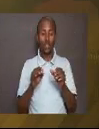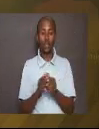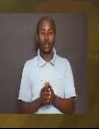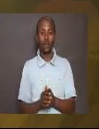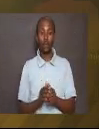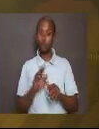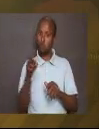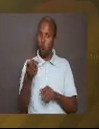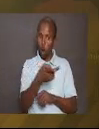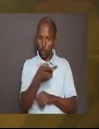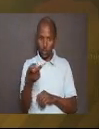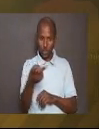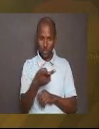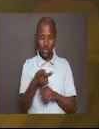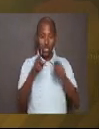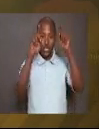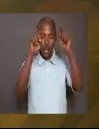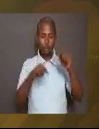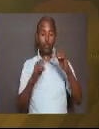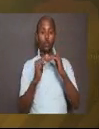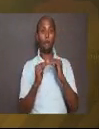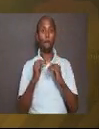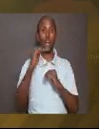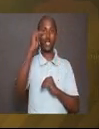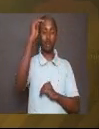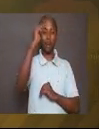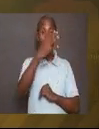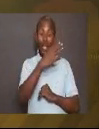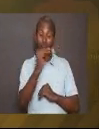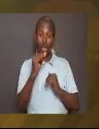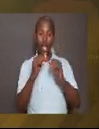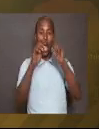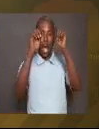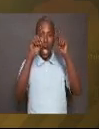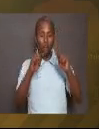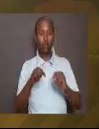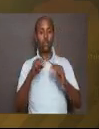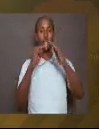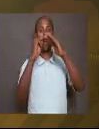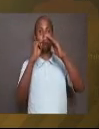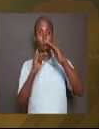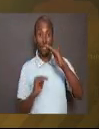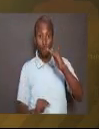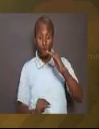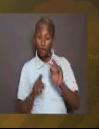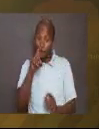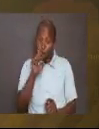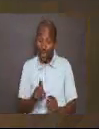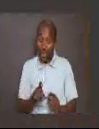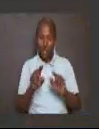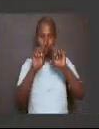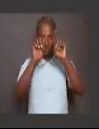then both the absolute maximum and absolute minimum must